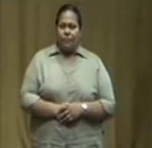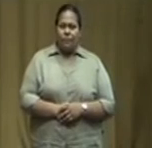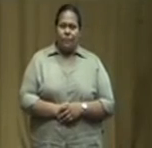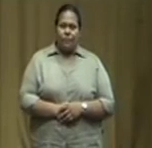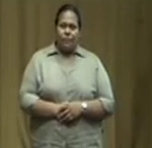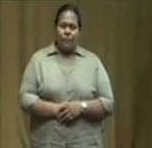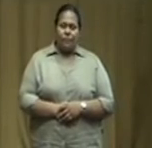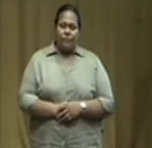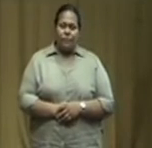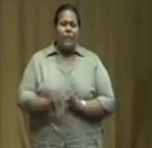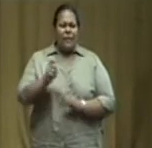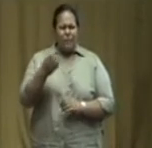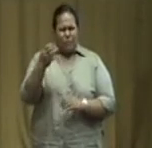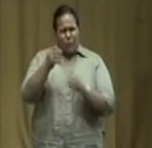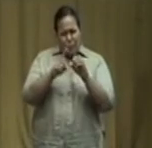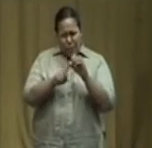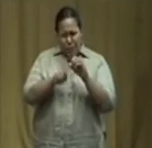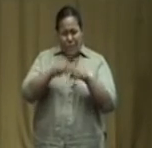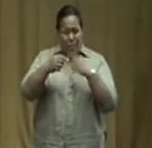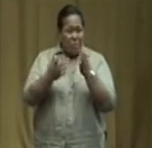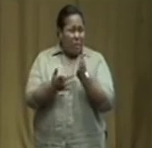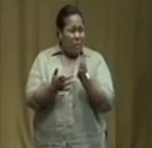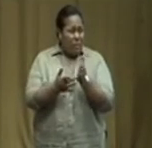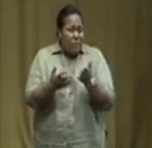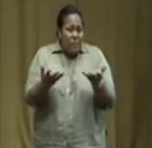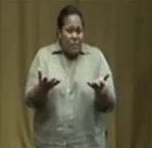of the technology aspects or how this